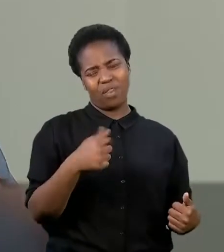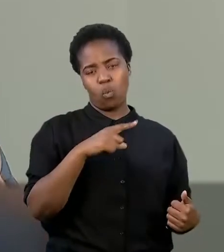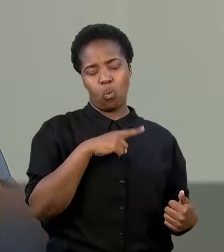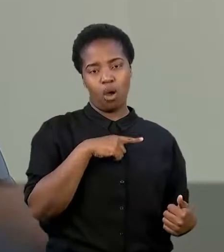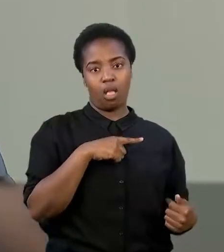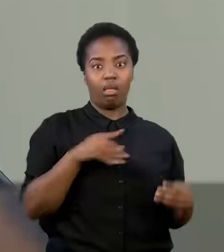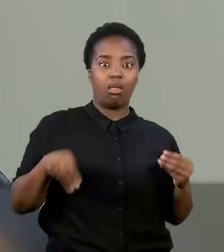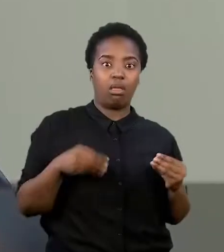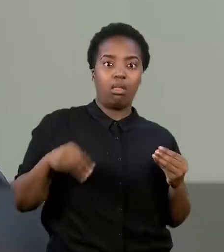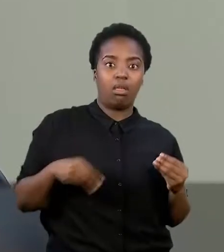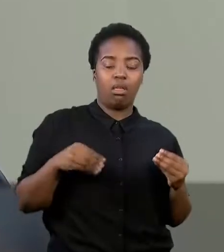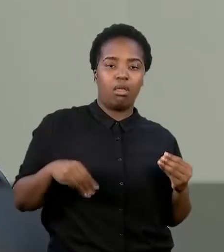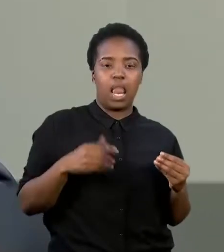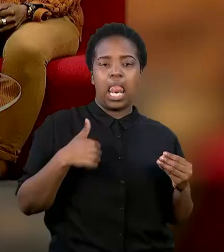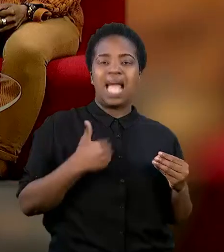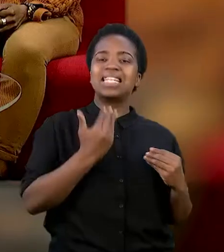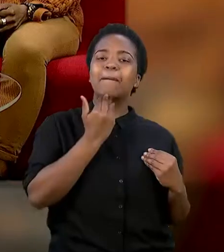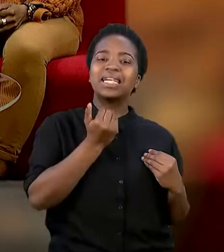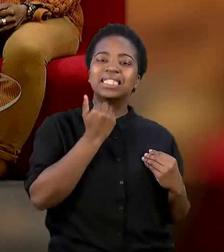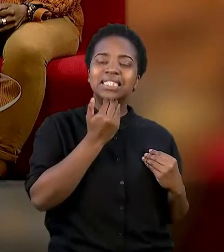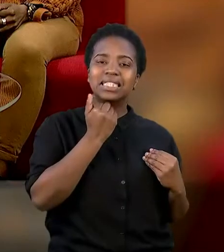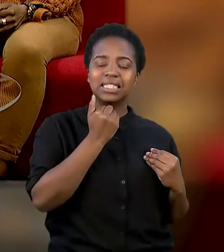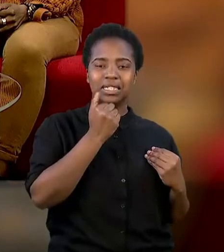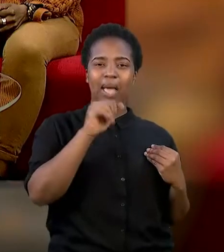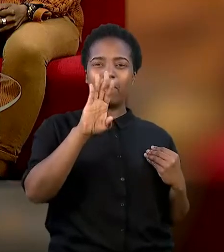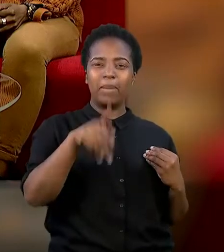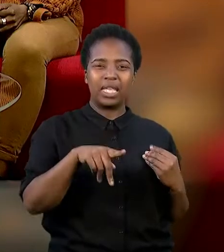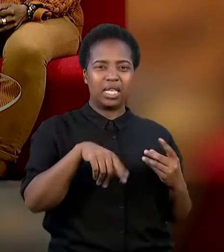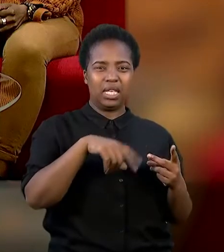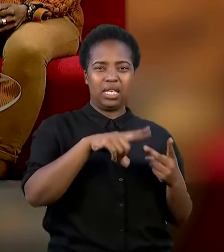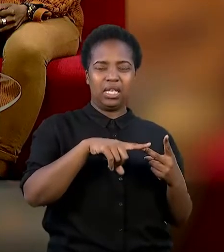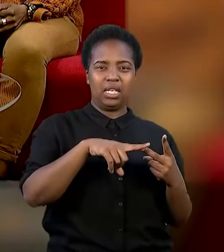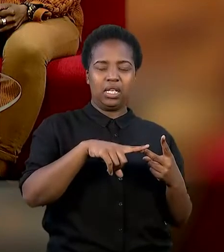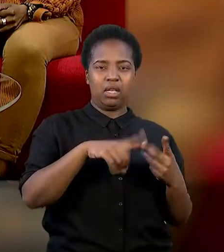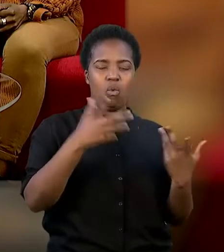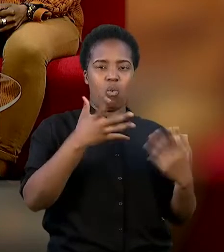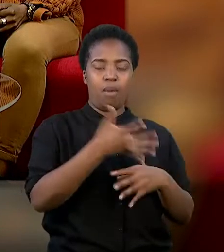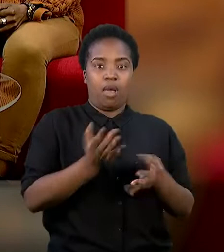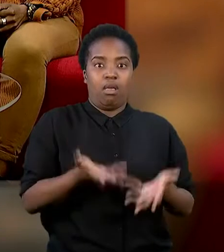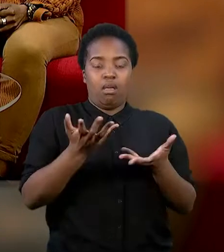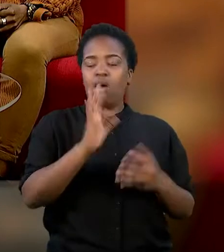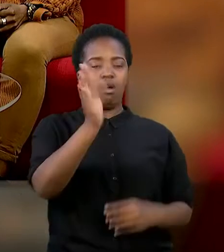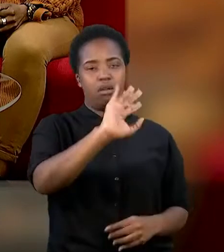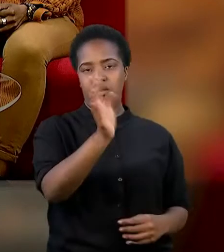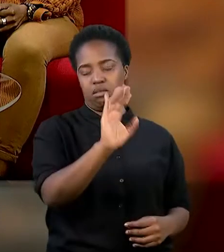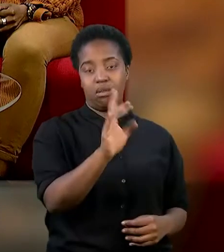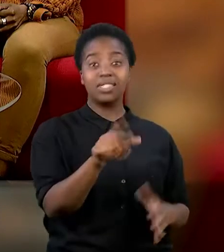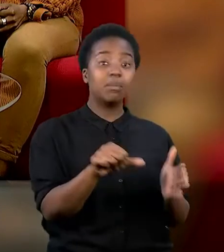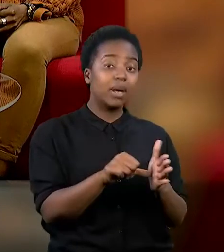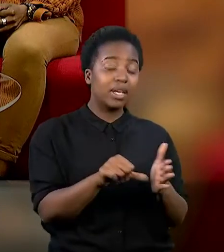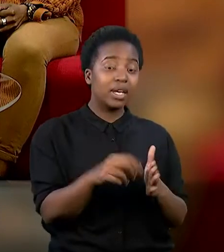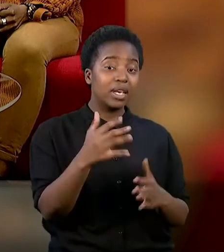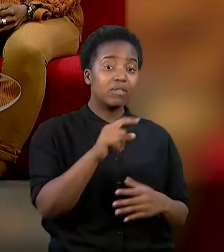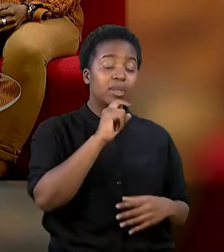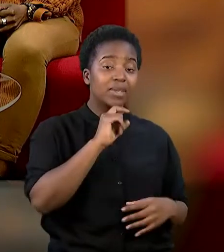so that you don't get other illnesses like diabetes or increased blood pressure or cholesterol. So having a healthy